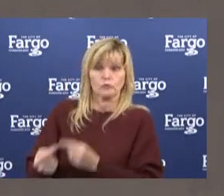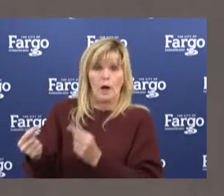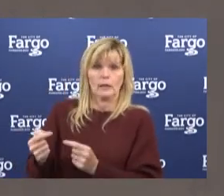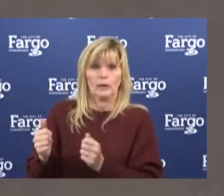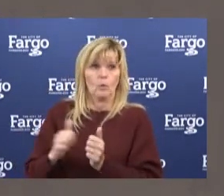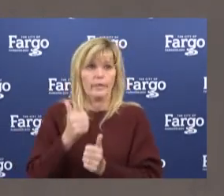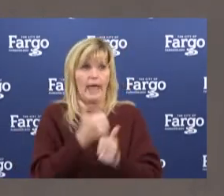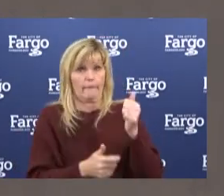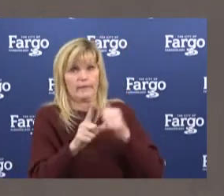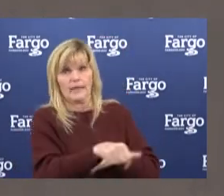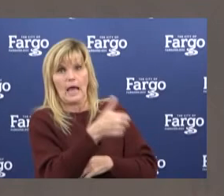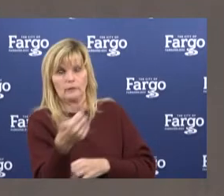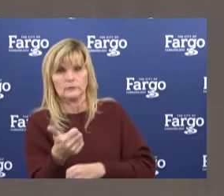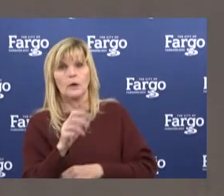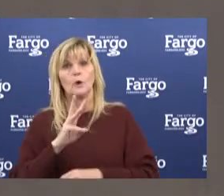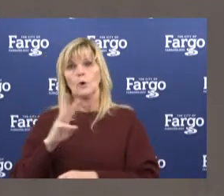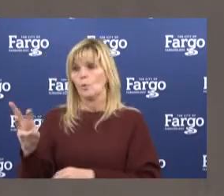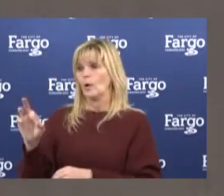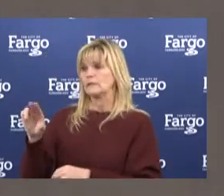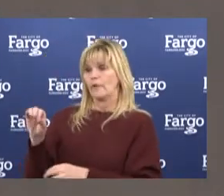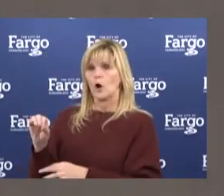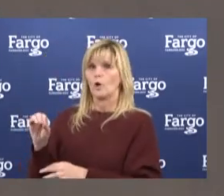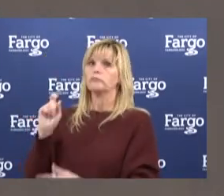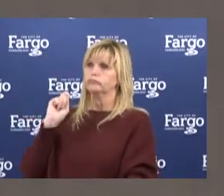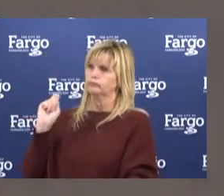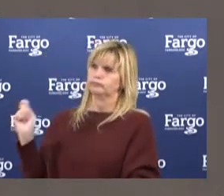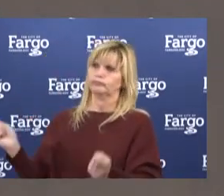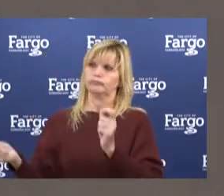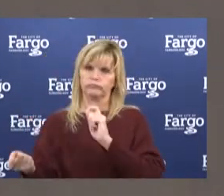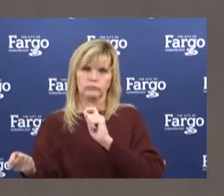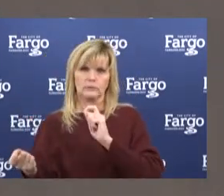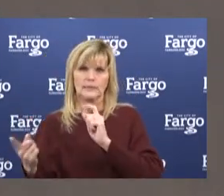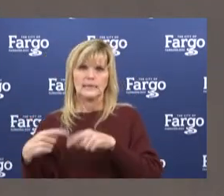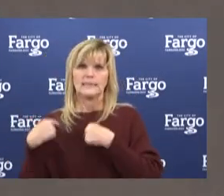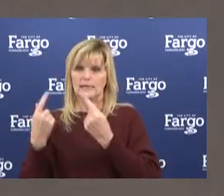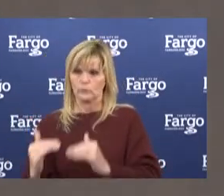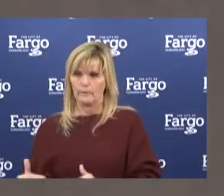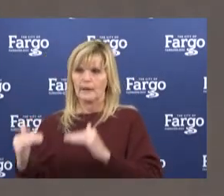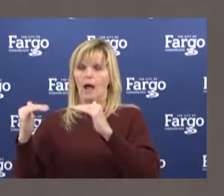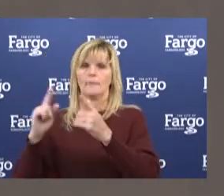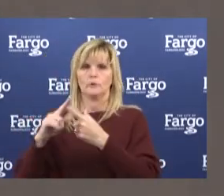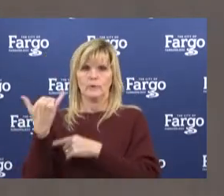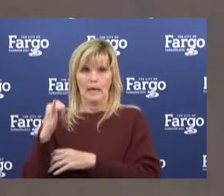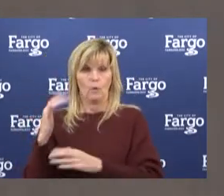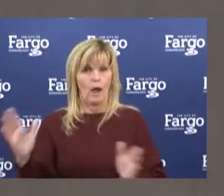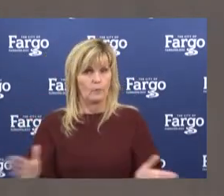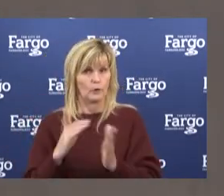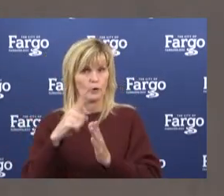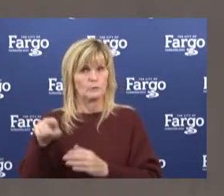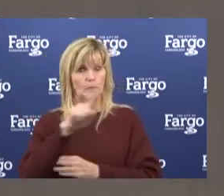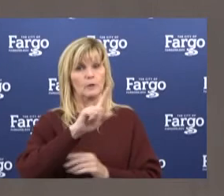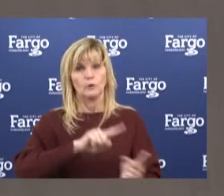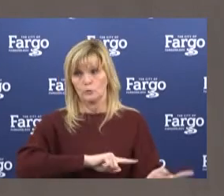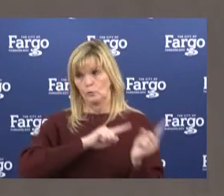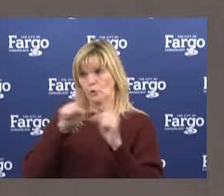everything. West Fargo has made a number of changes since we went to yellow, and I would encourage people to go to